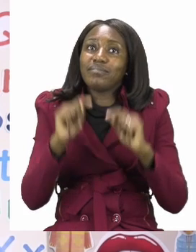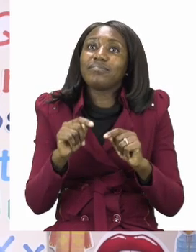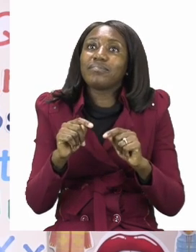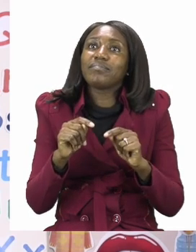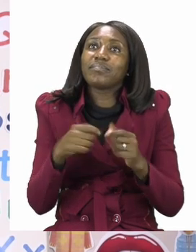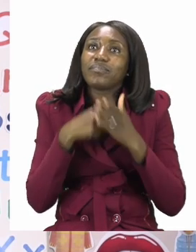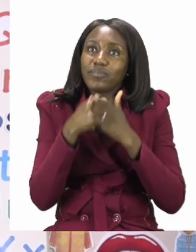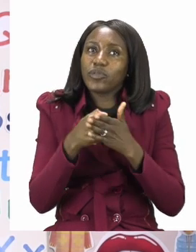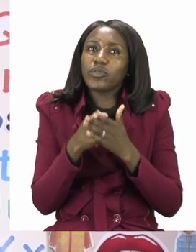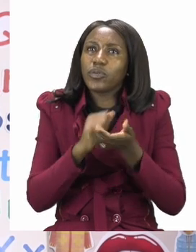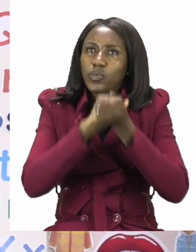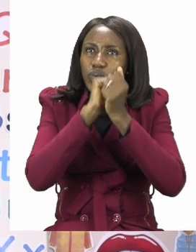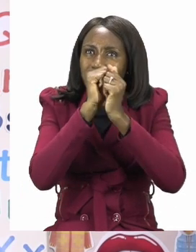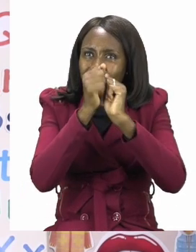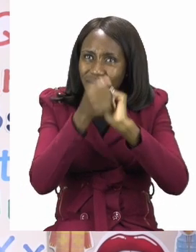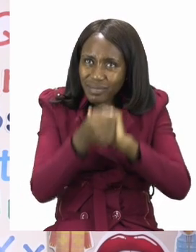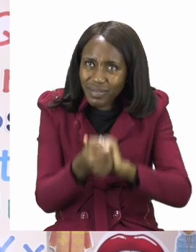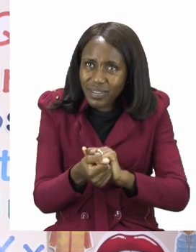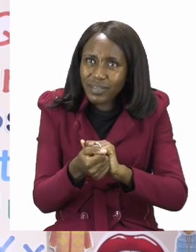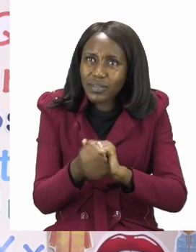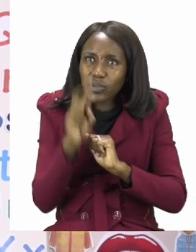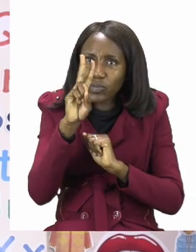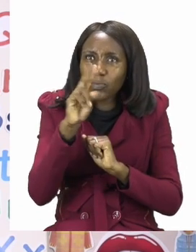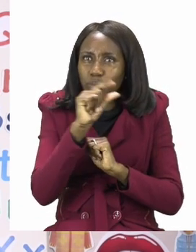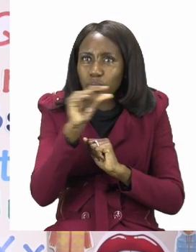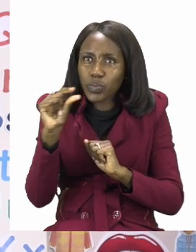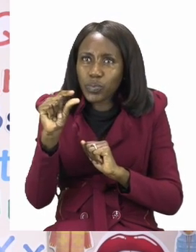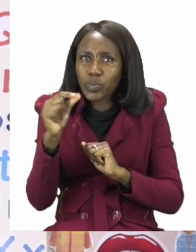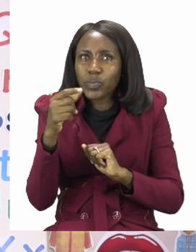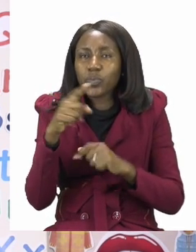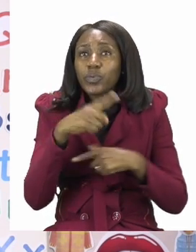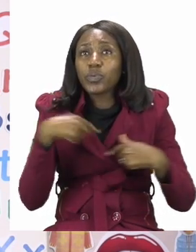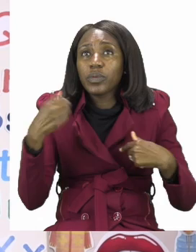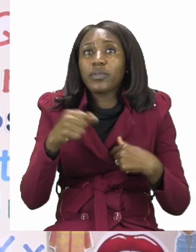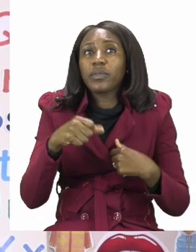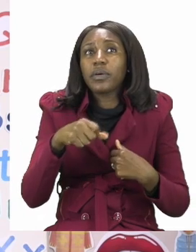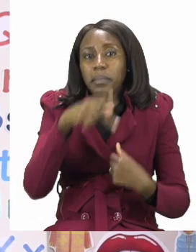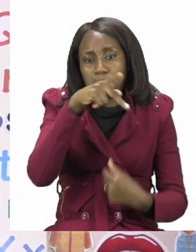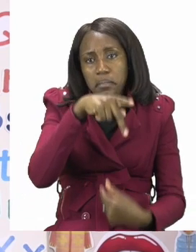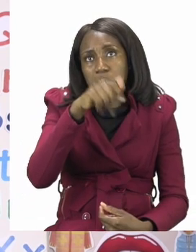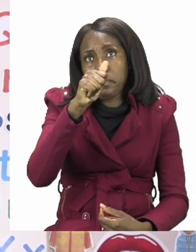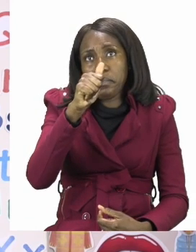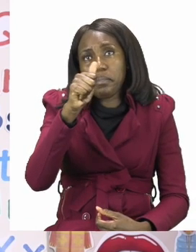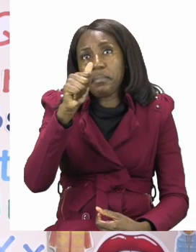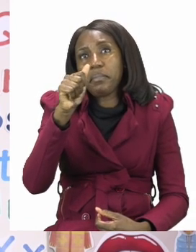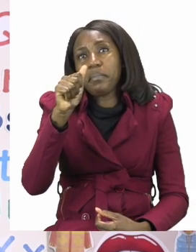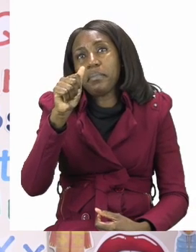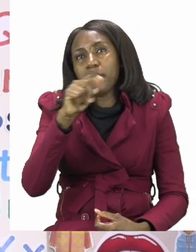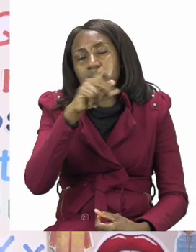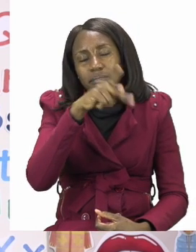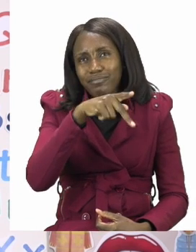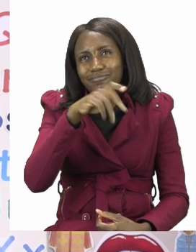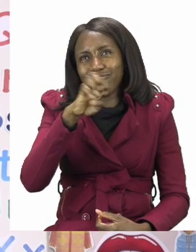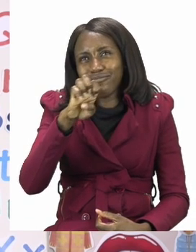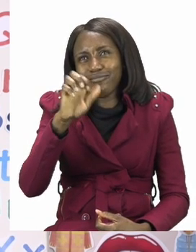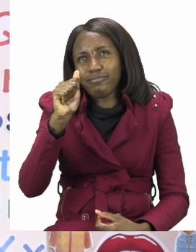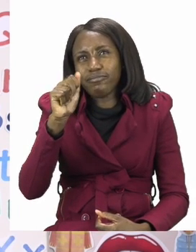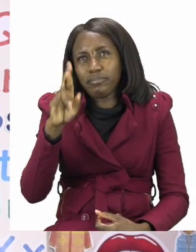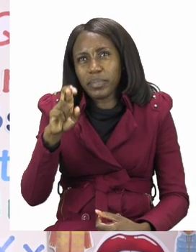words in our exercise. We have the word pear, and then we have the